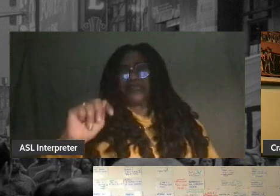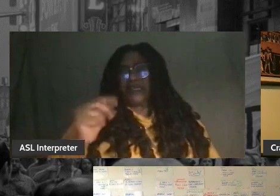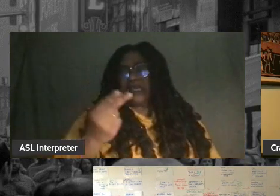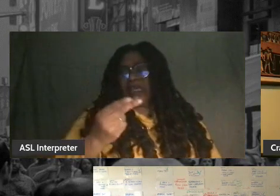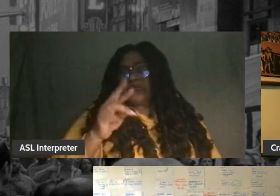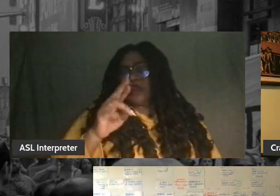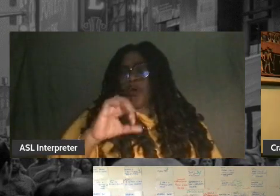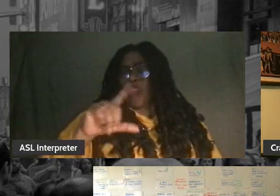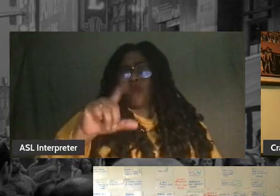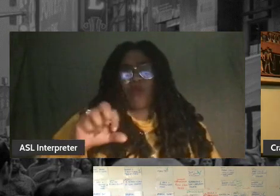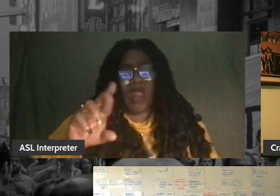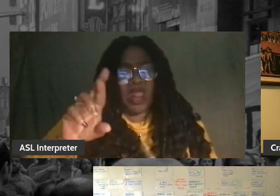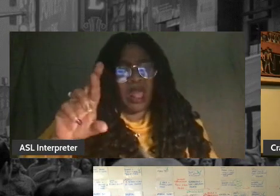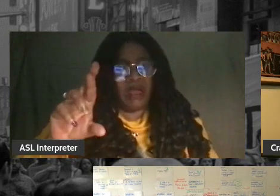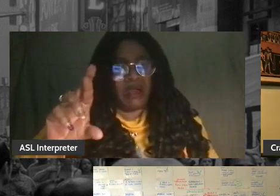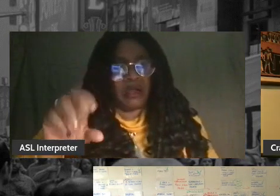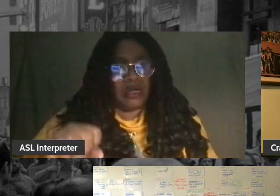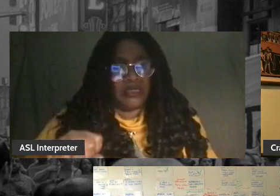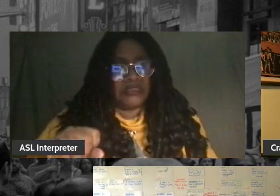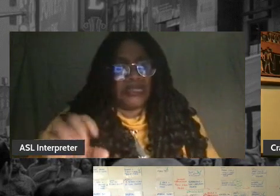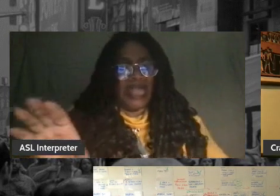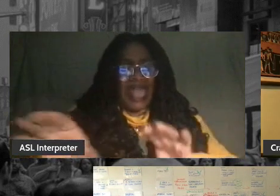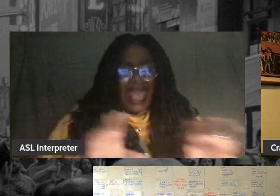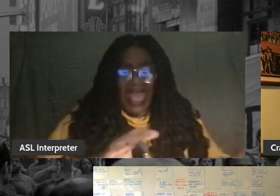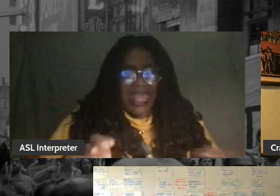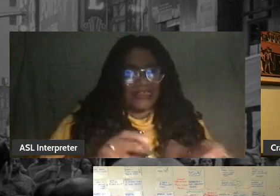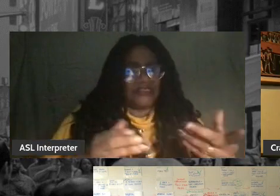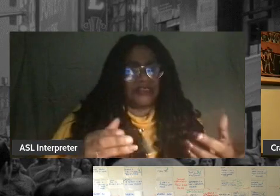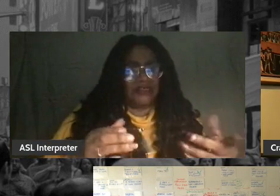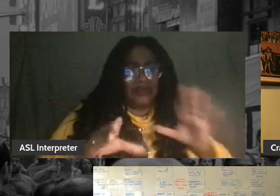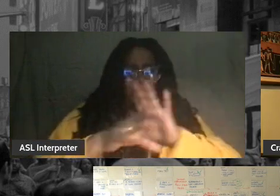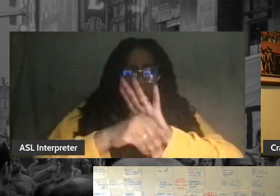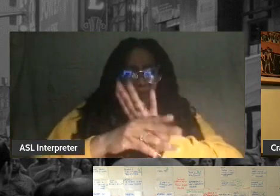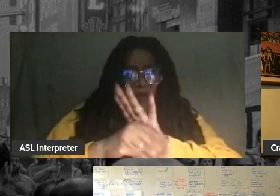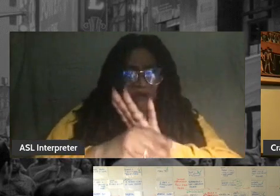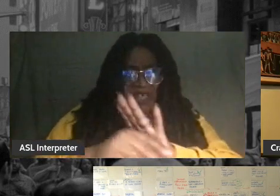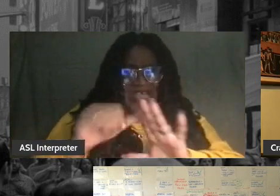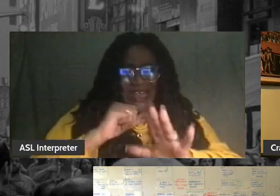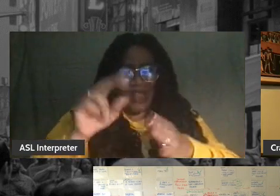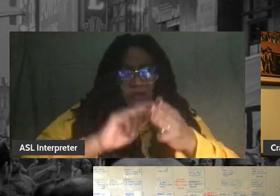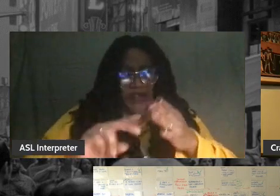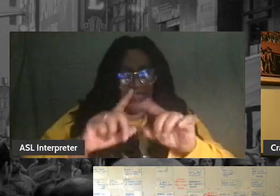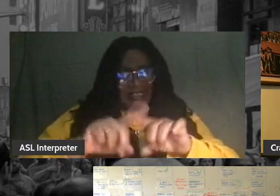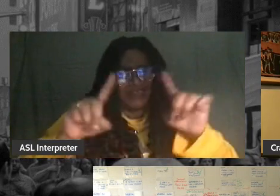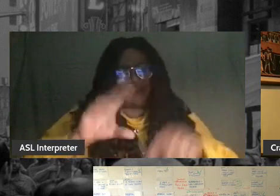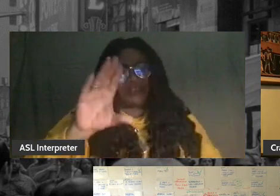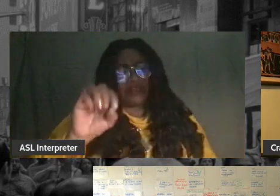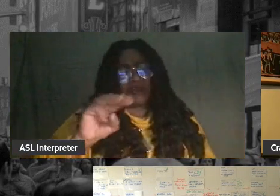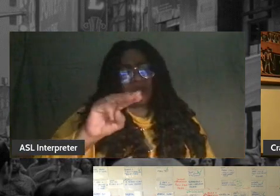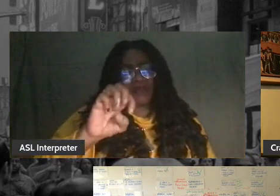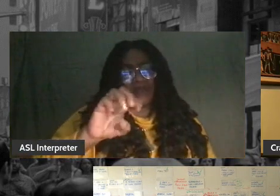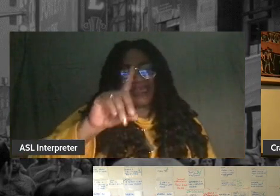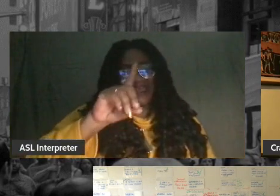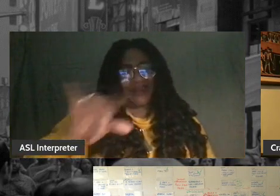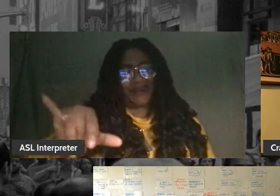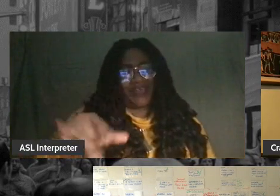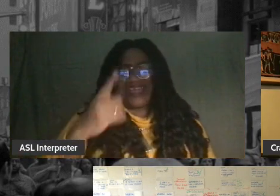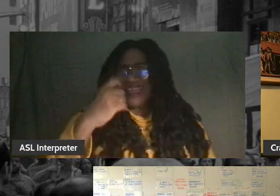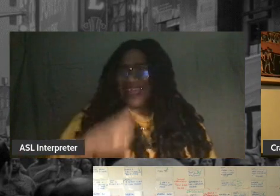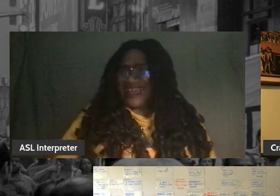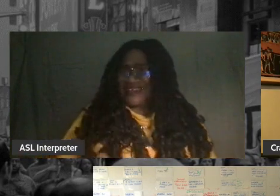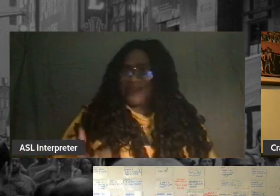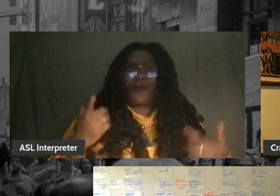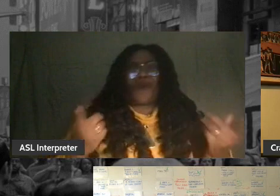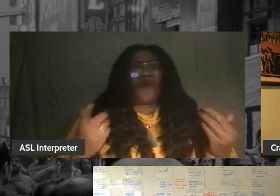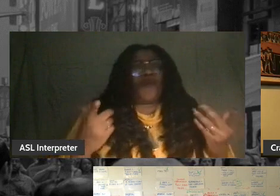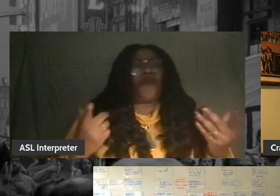movies. The only thing I haven't written is comedy, let's put it that way. And my movies still weren't getting made, and I kept thinking to myself, well, what am I not